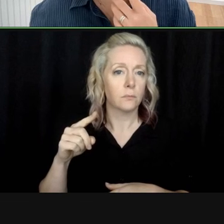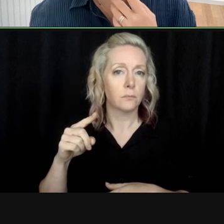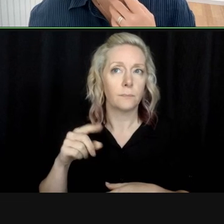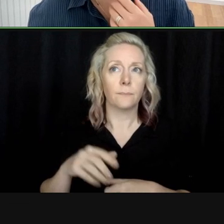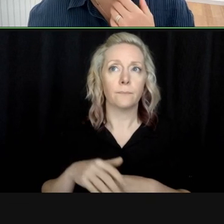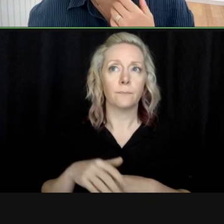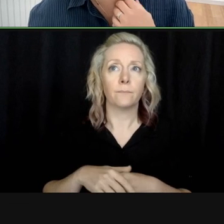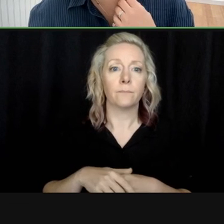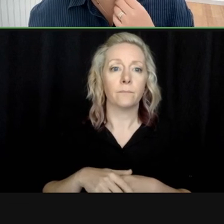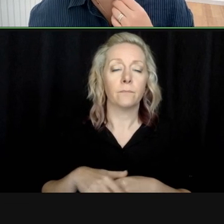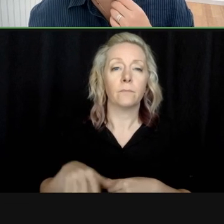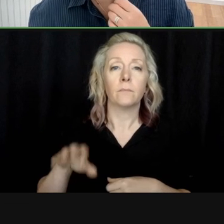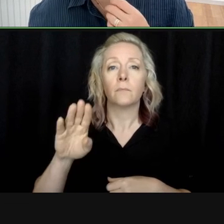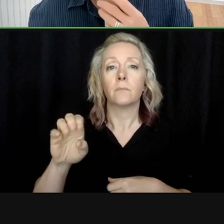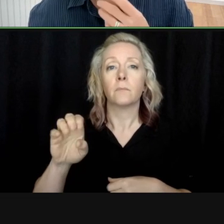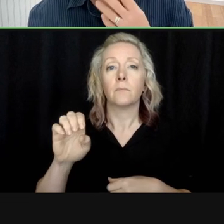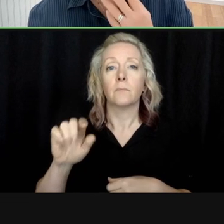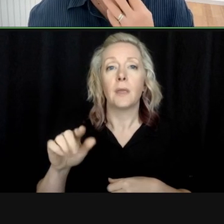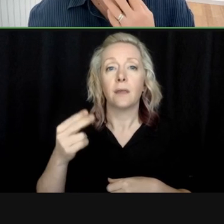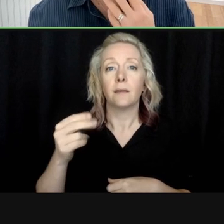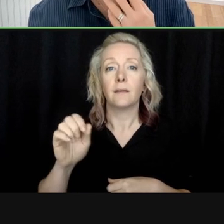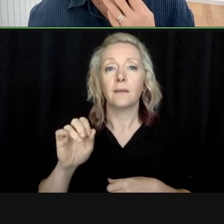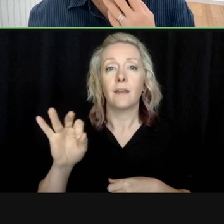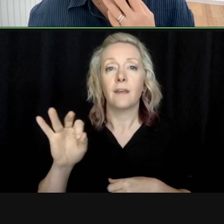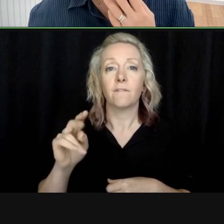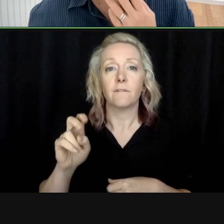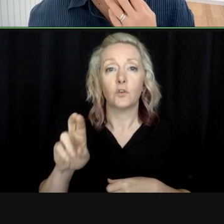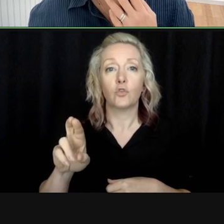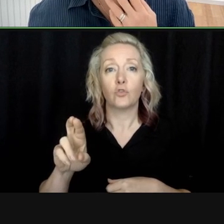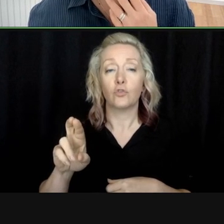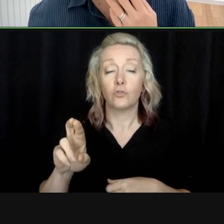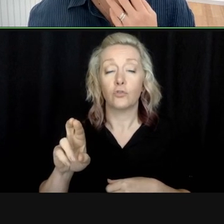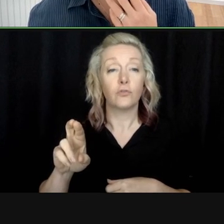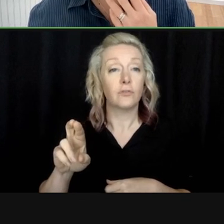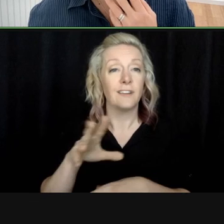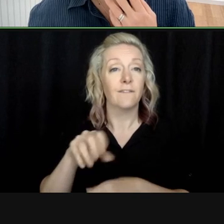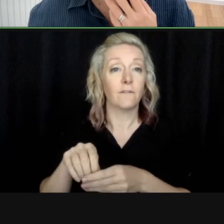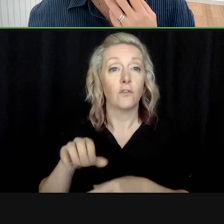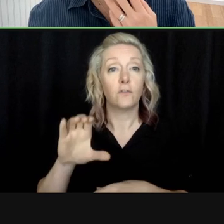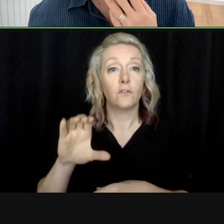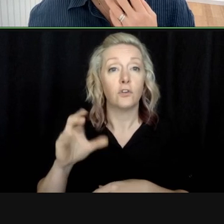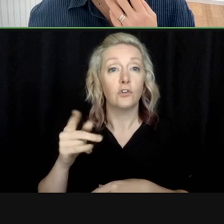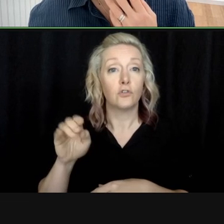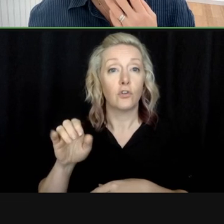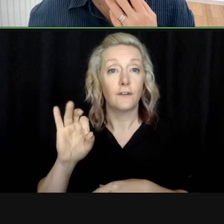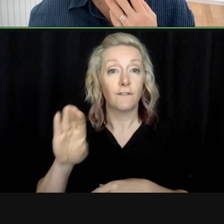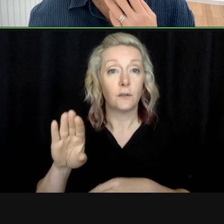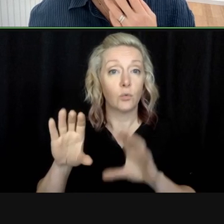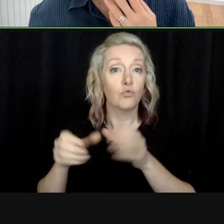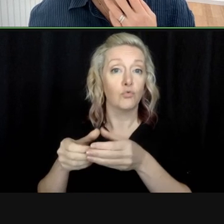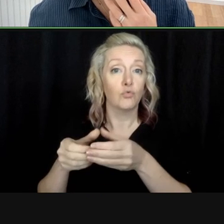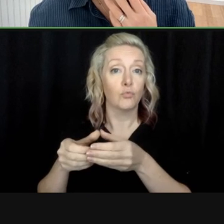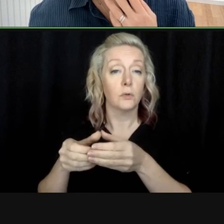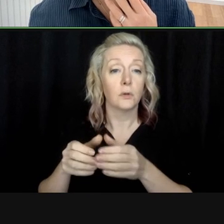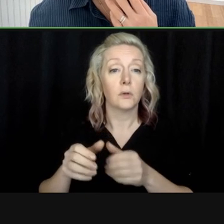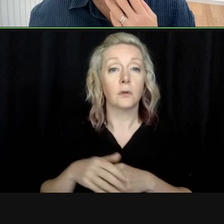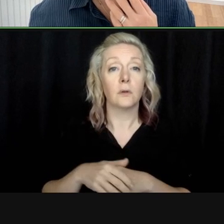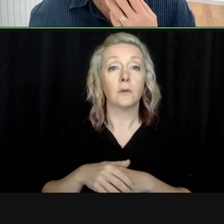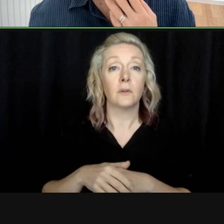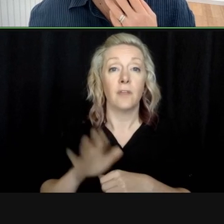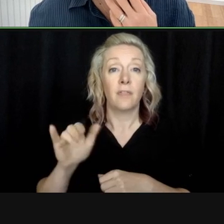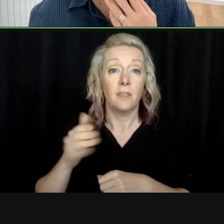Meg Hefner is also, I don't know if you're on the Charge Facebook group, but oftentimes these kind of questions get asked. Meg Hefner is a